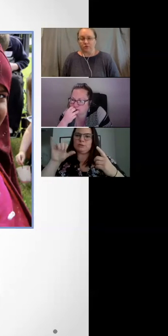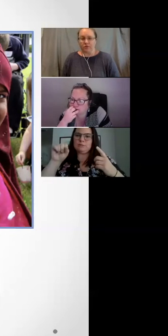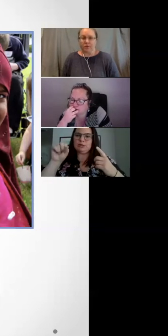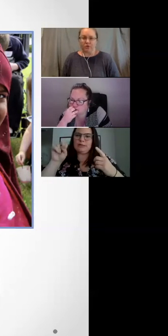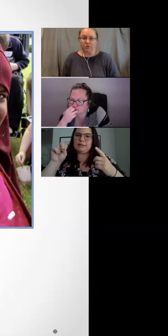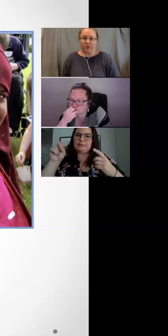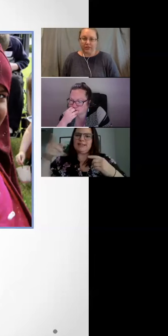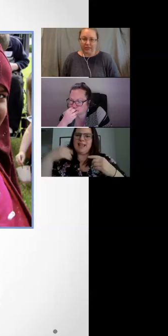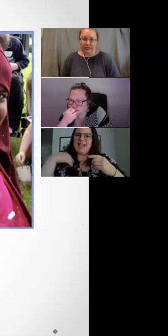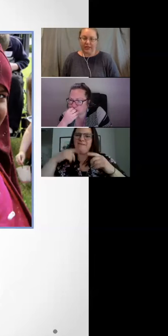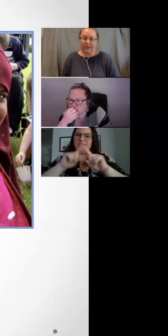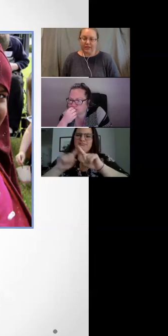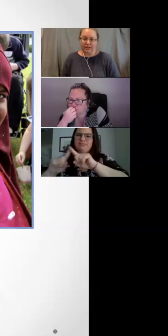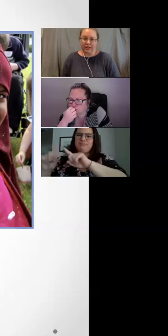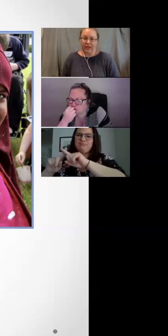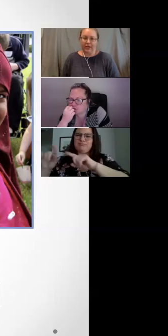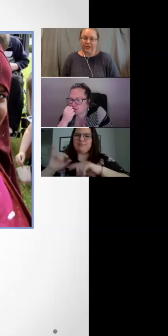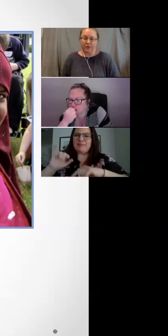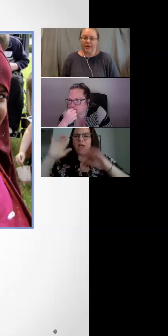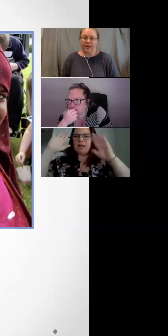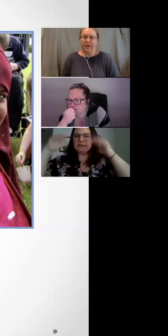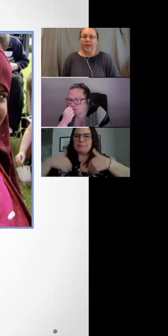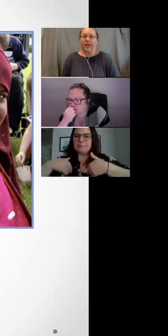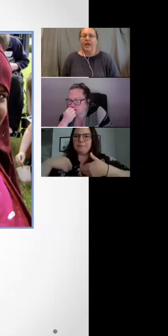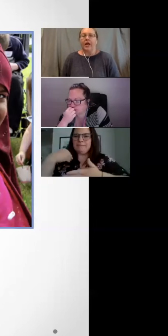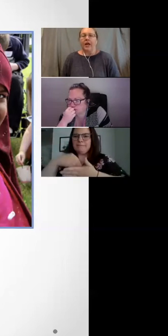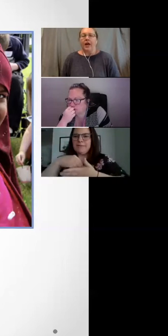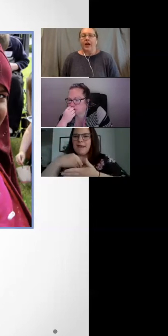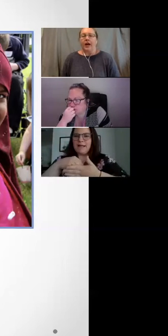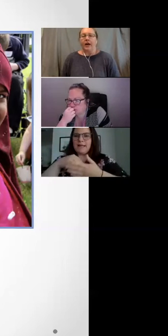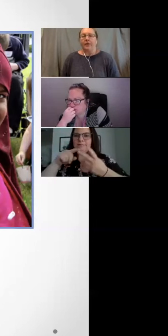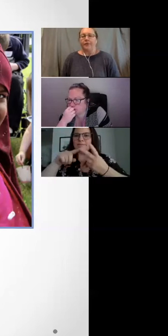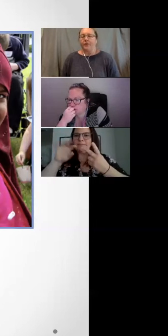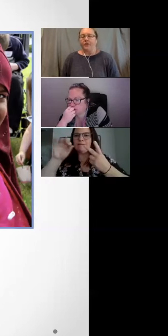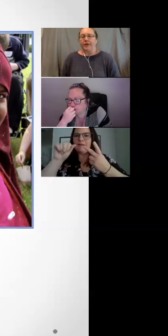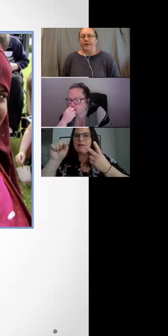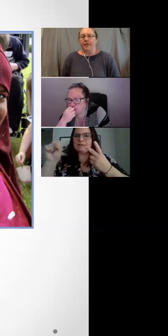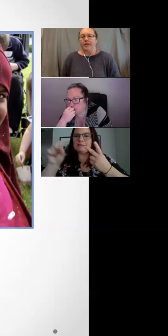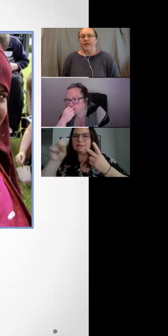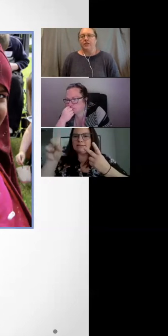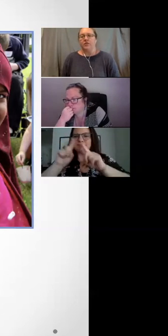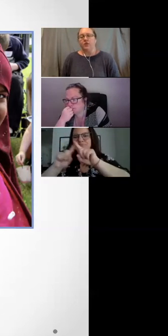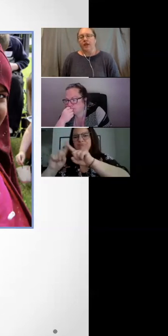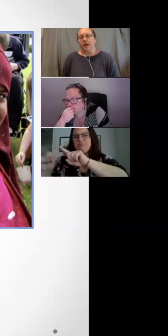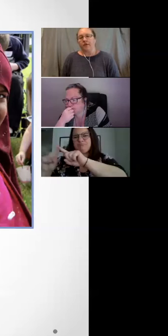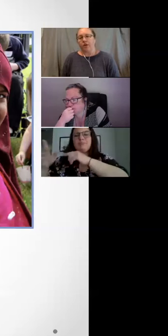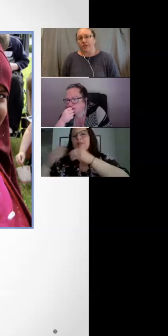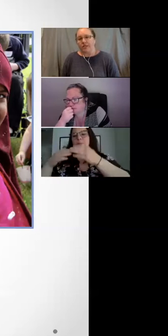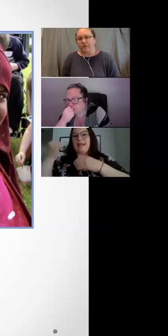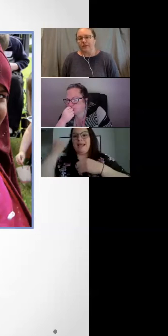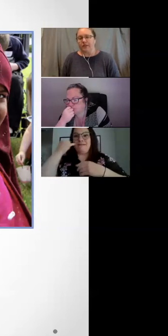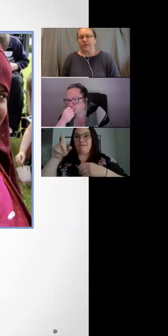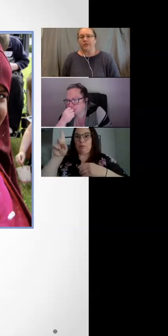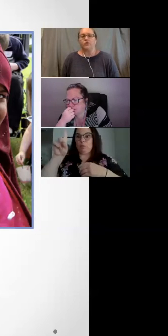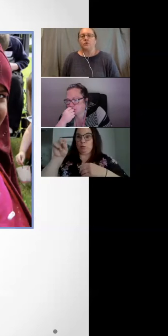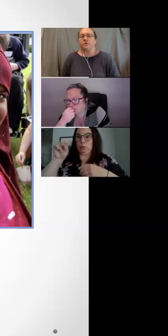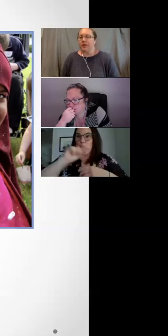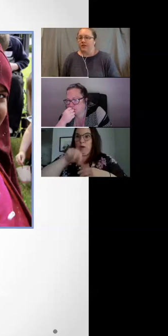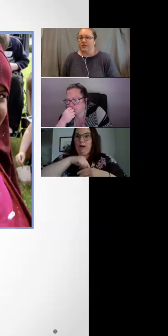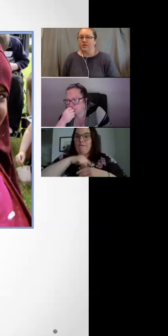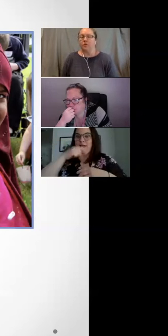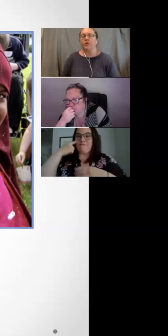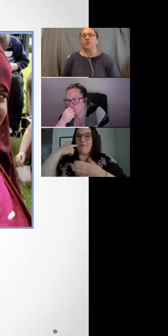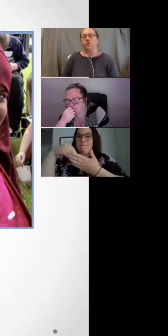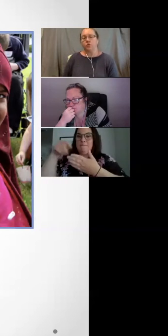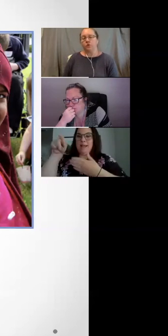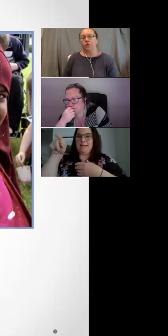Children with Special Needs, CSYN? Or CYSN, do they have autism funding, those sorts of things.